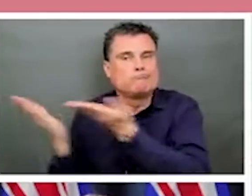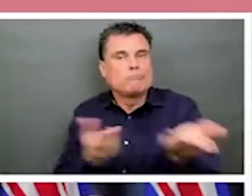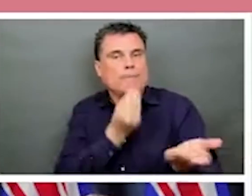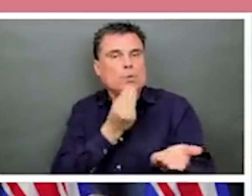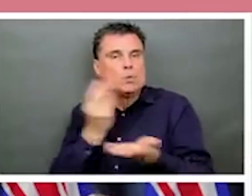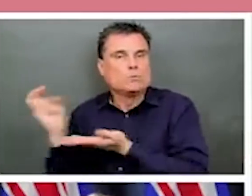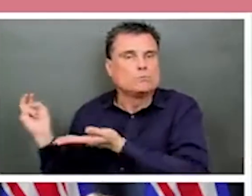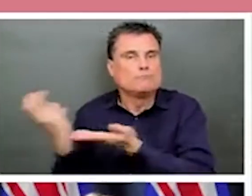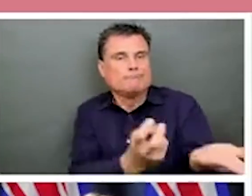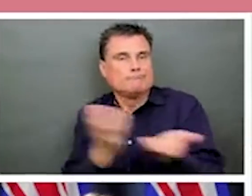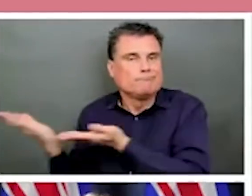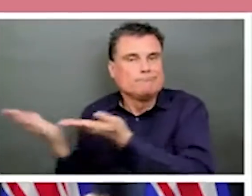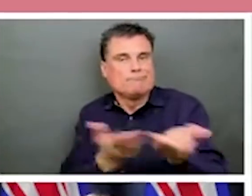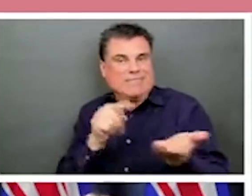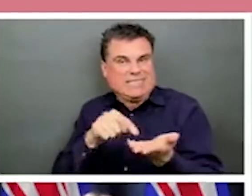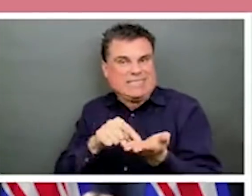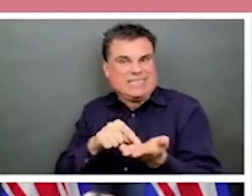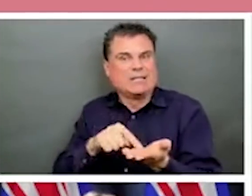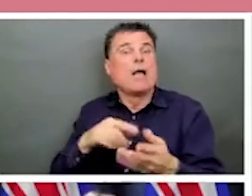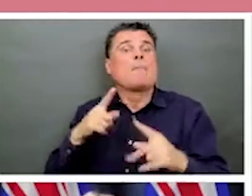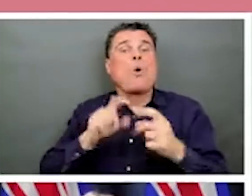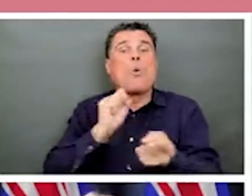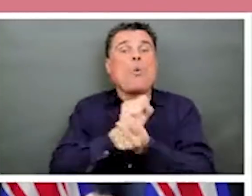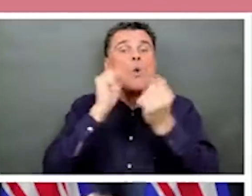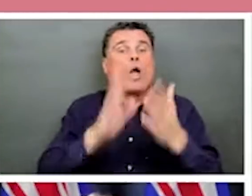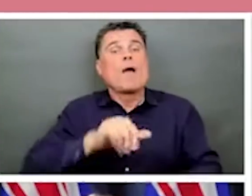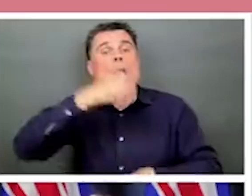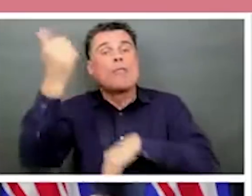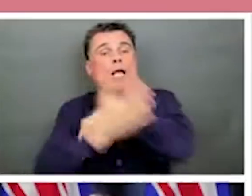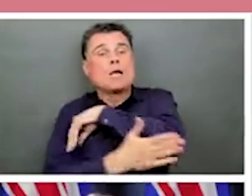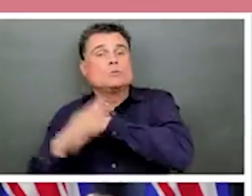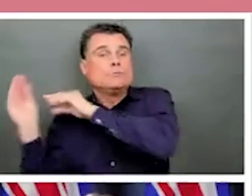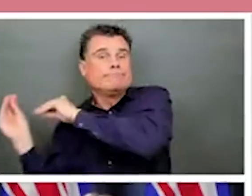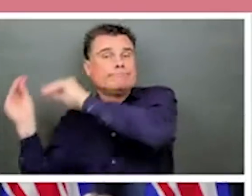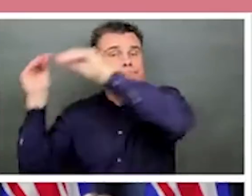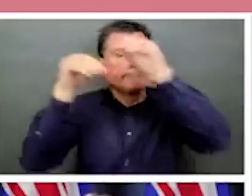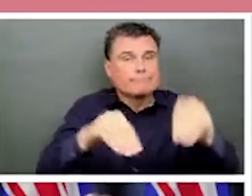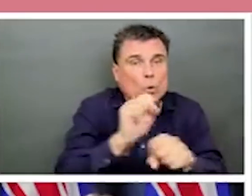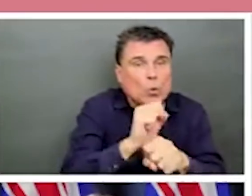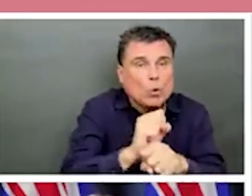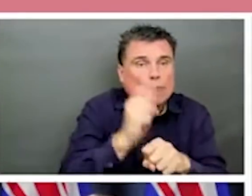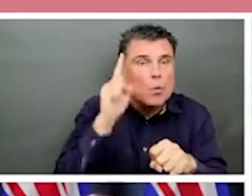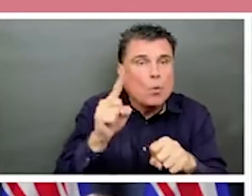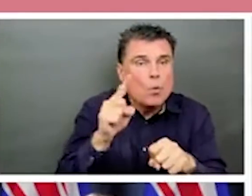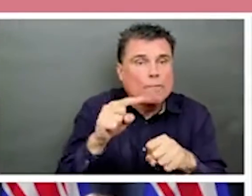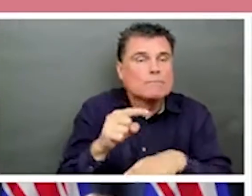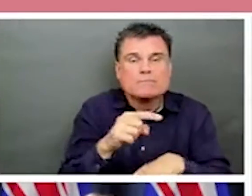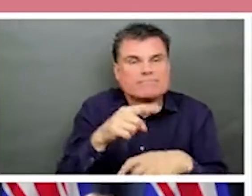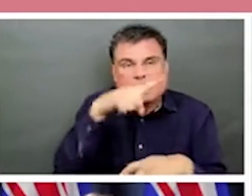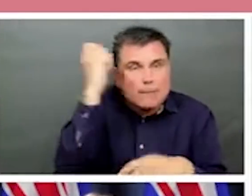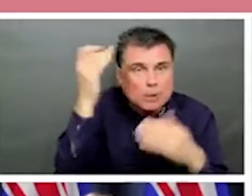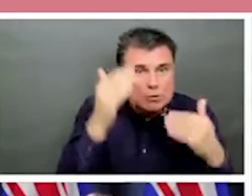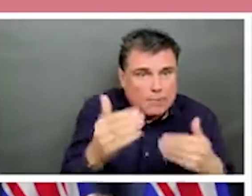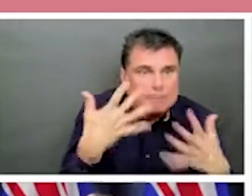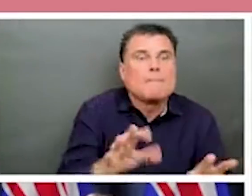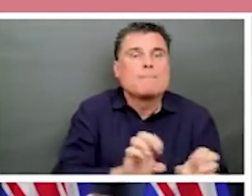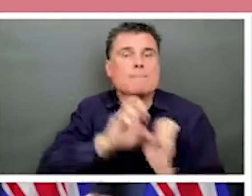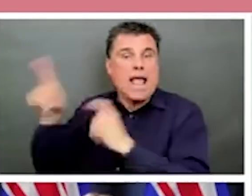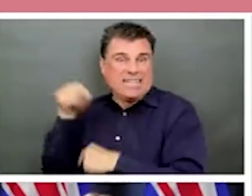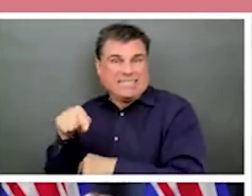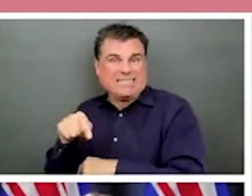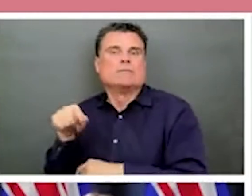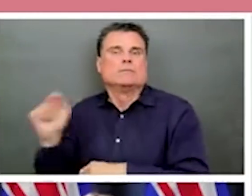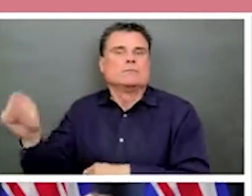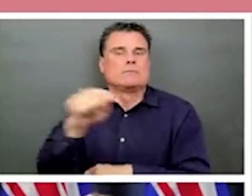that in BC we've been supporting through providing of a centralized quarantine services where temporary